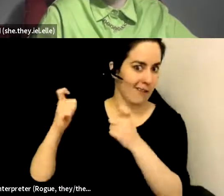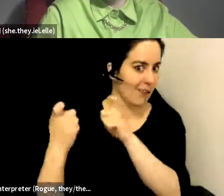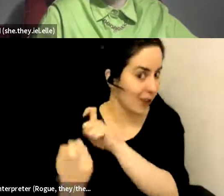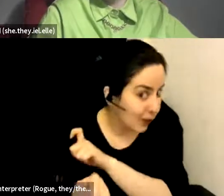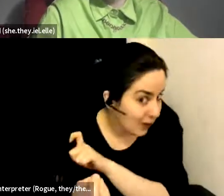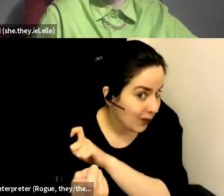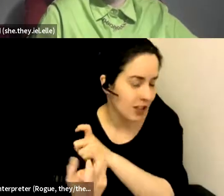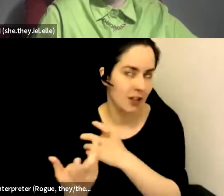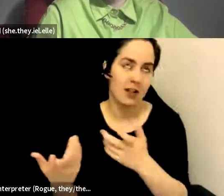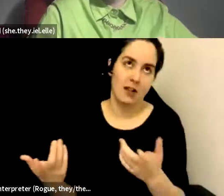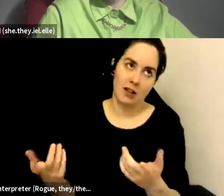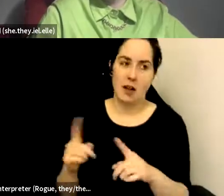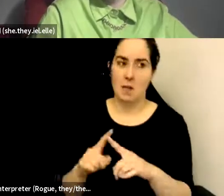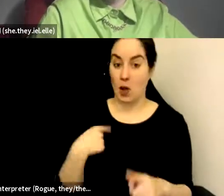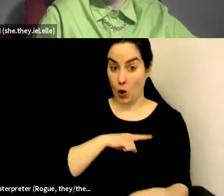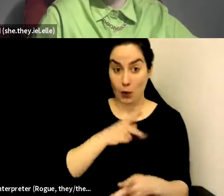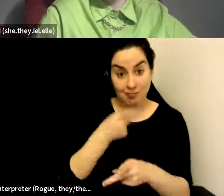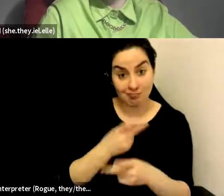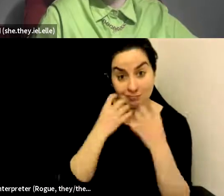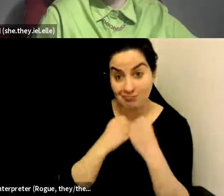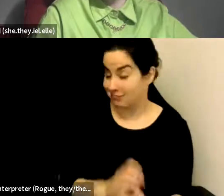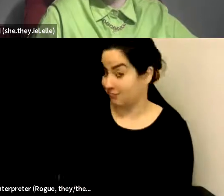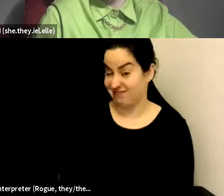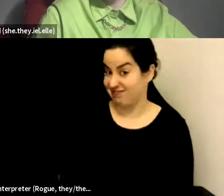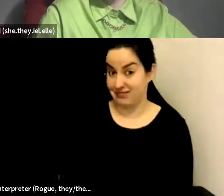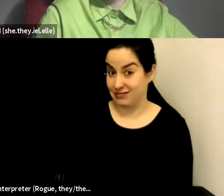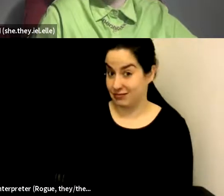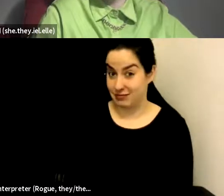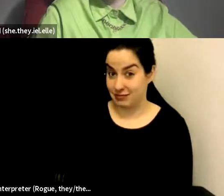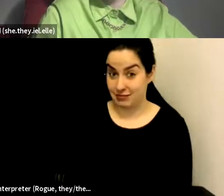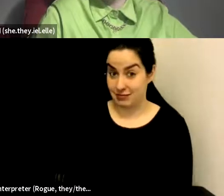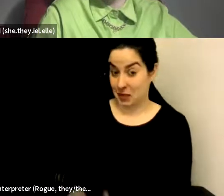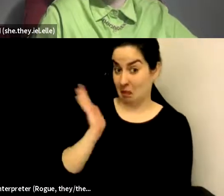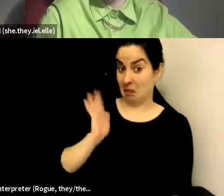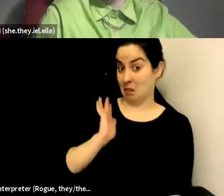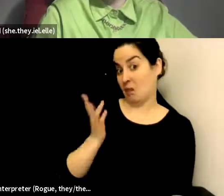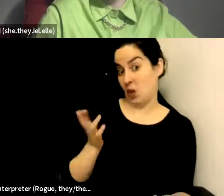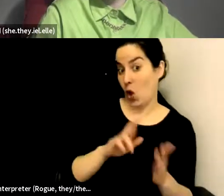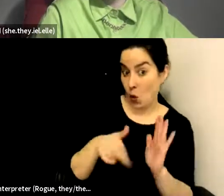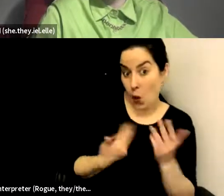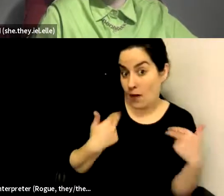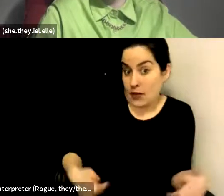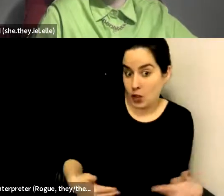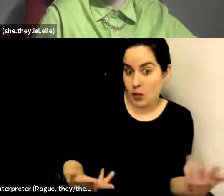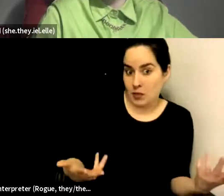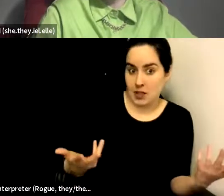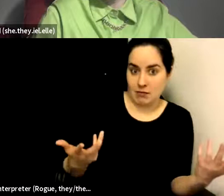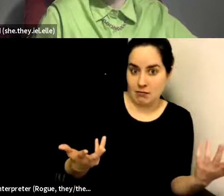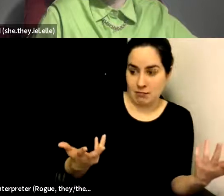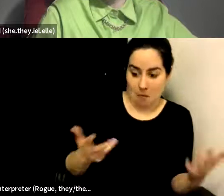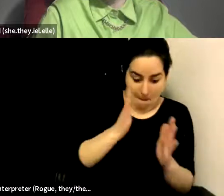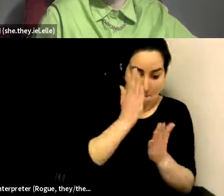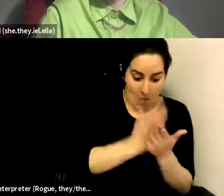But I mean, like, historically, the role of the human does integrate into caring for the land